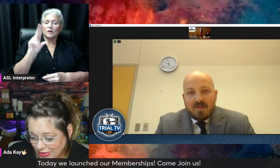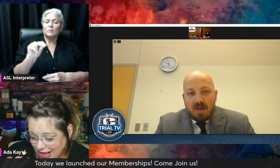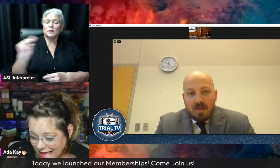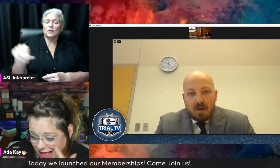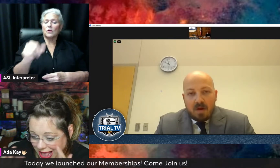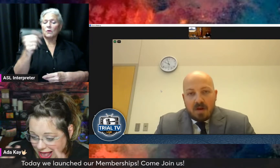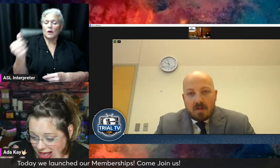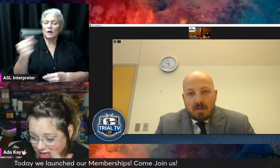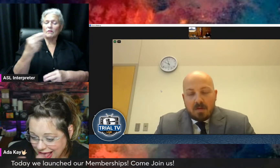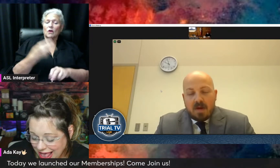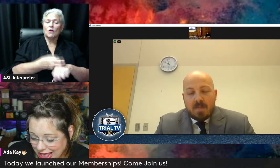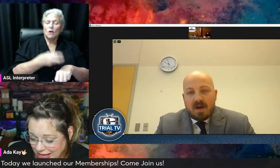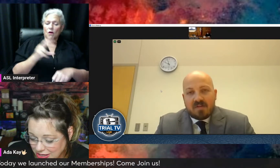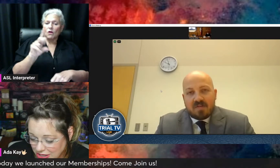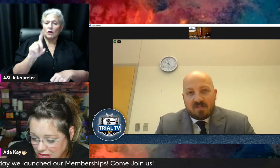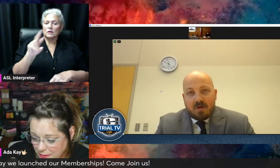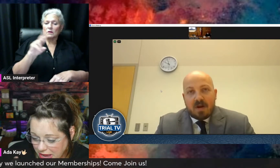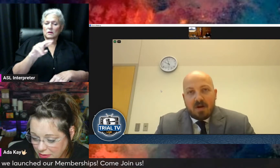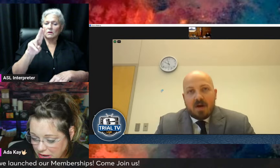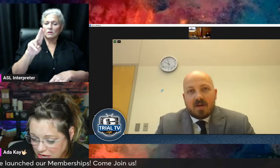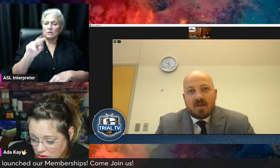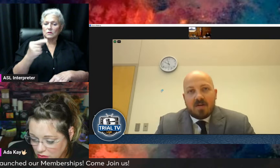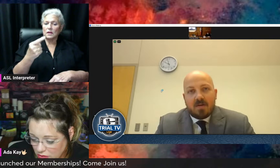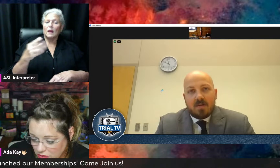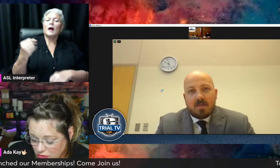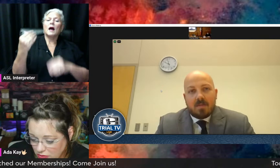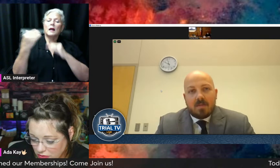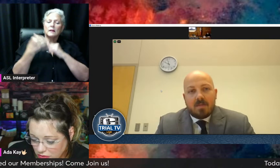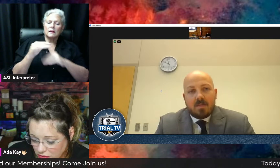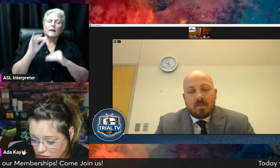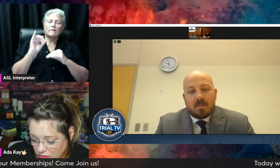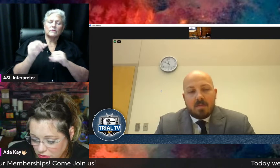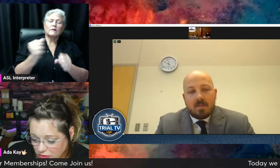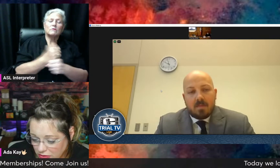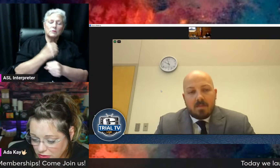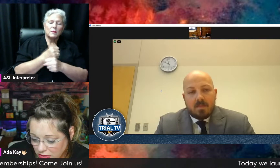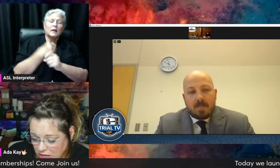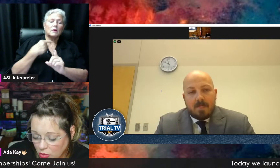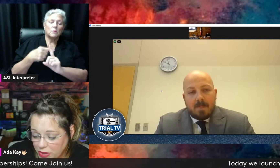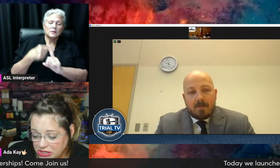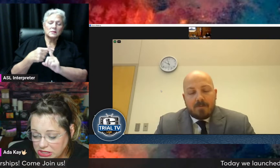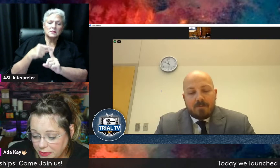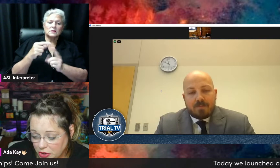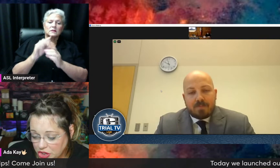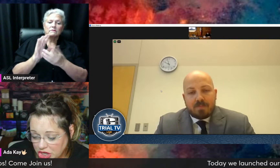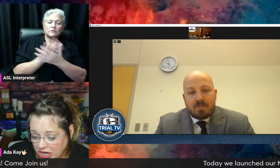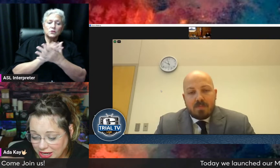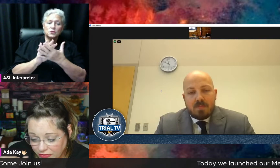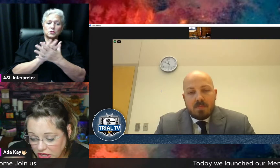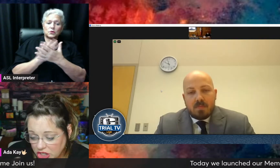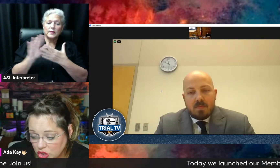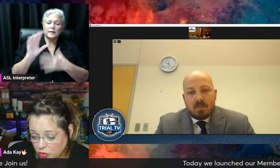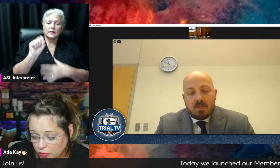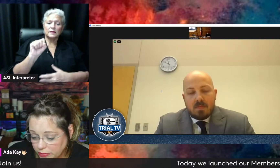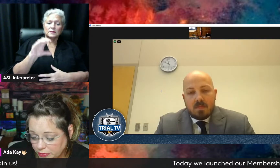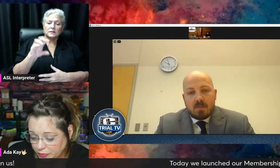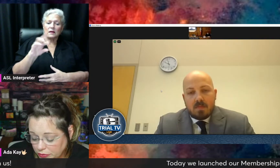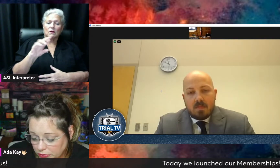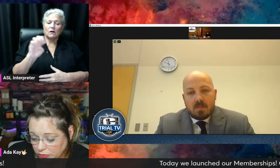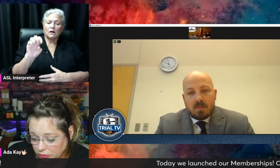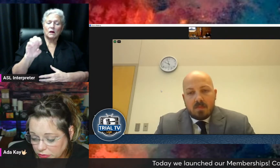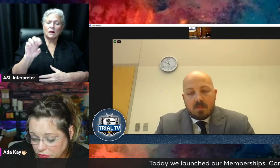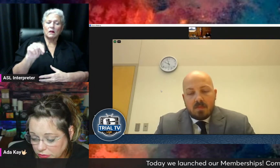At a level that would create a positive screen, correct. Okay. What would be the difference between what you did and what